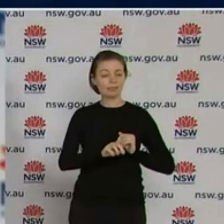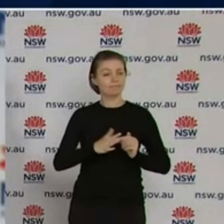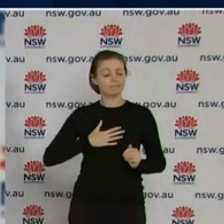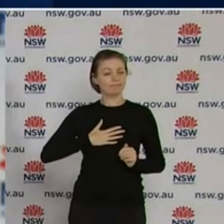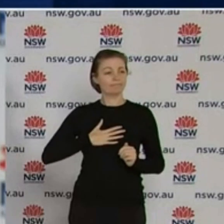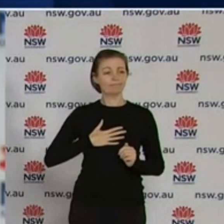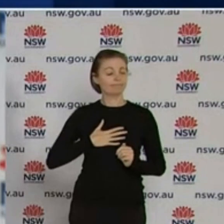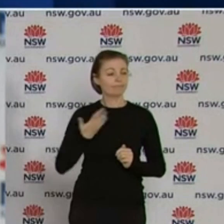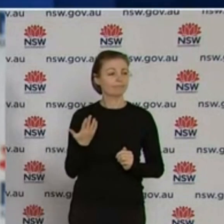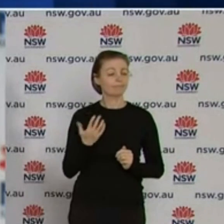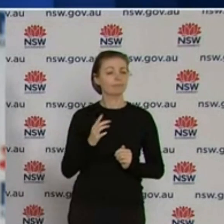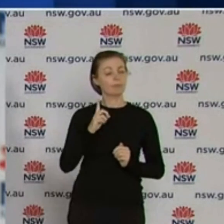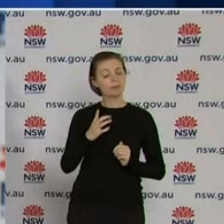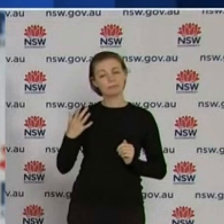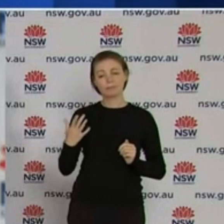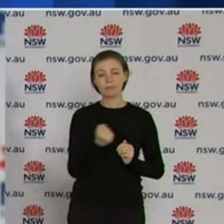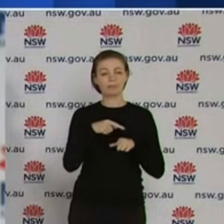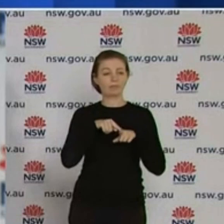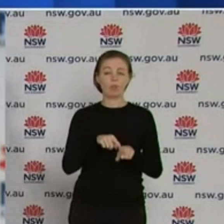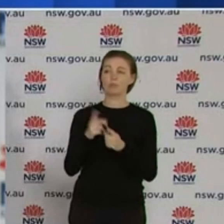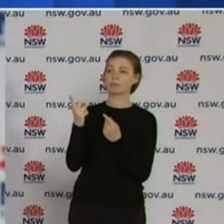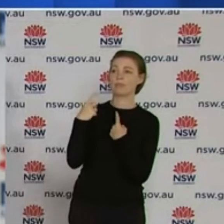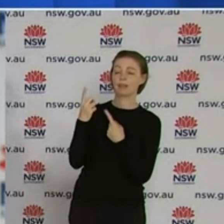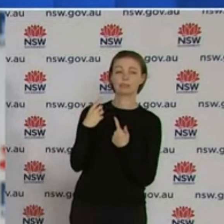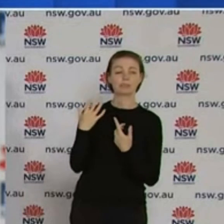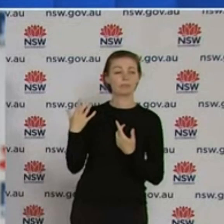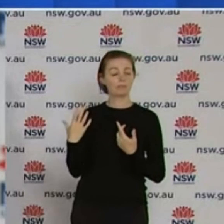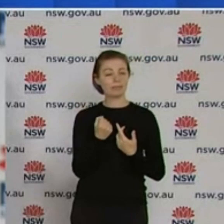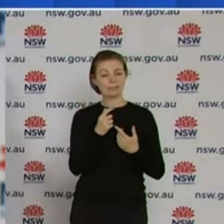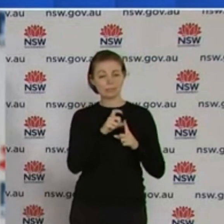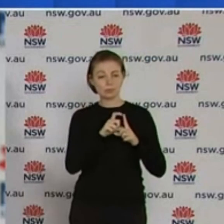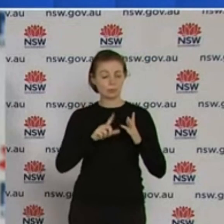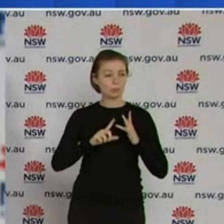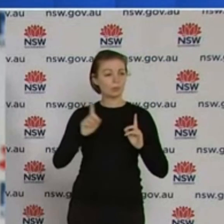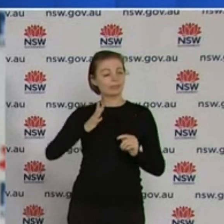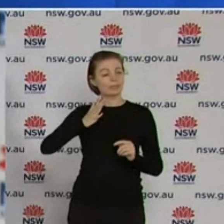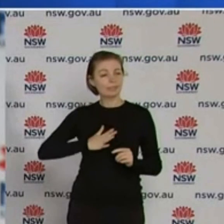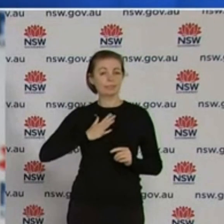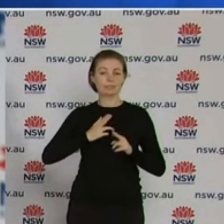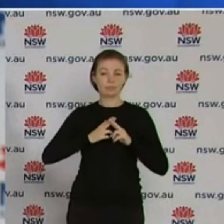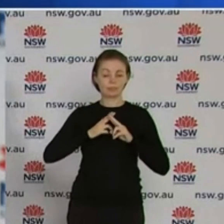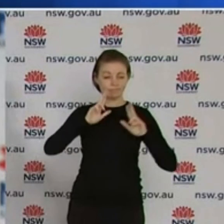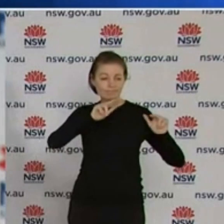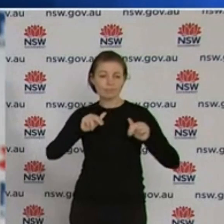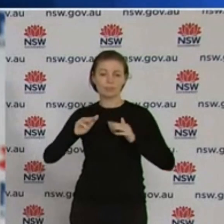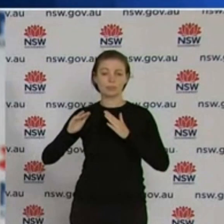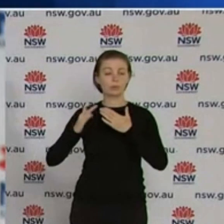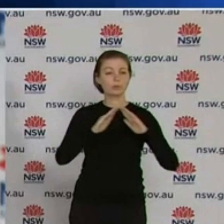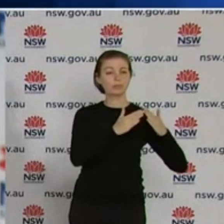as a leader. But you have to do that based on the advice and what's best for the community. And it's too early to say to what